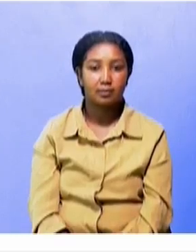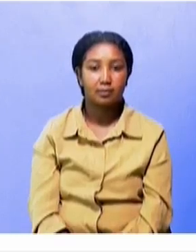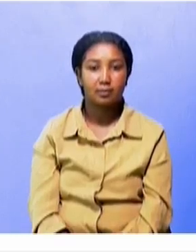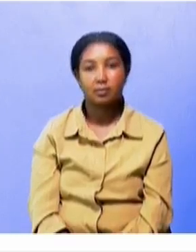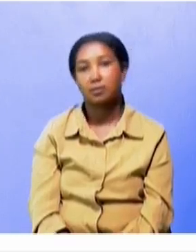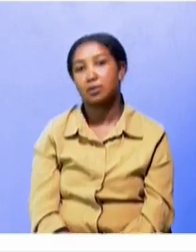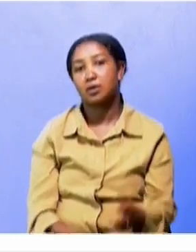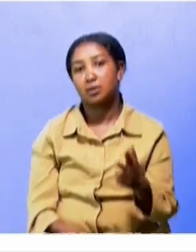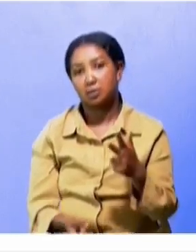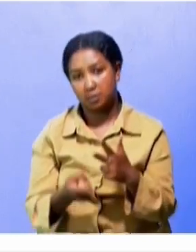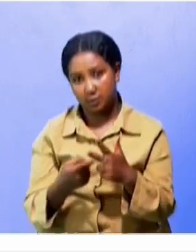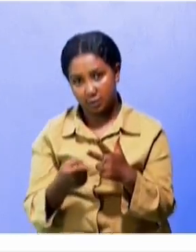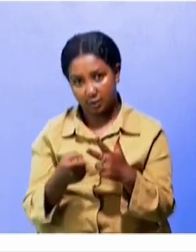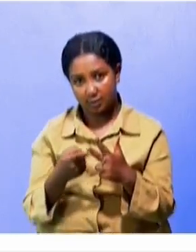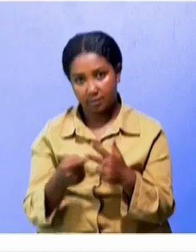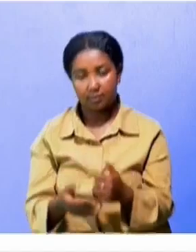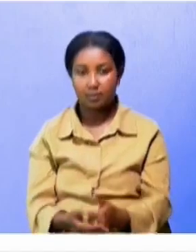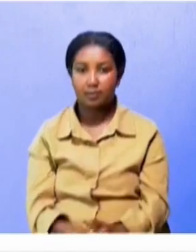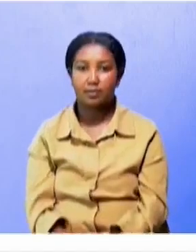Number 3.